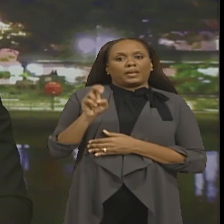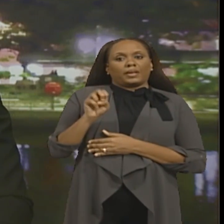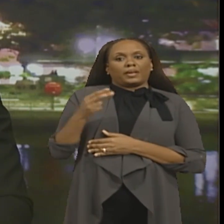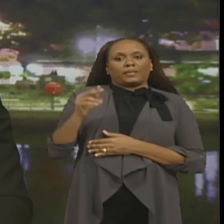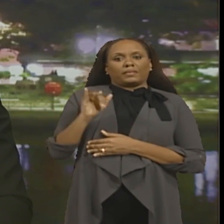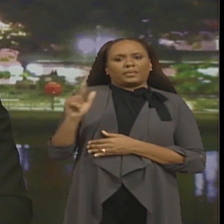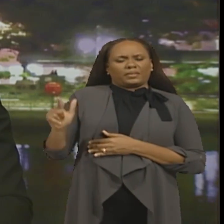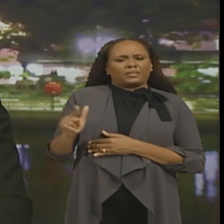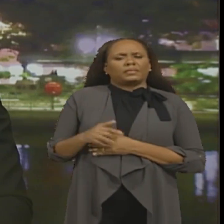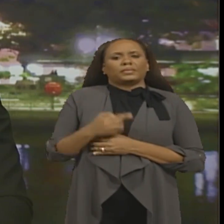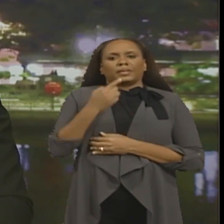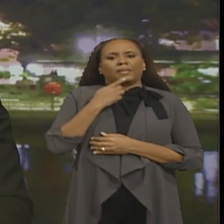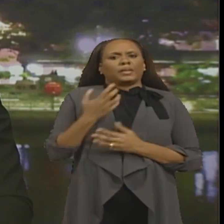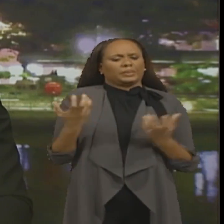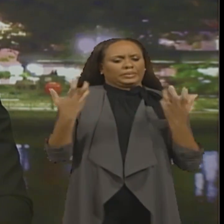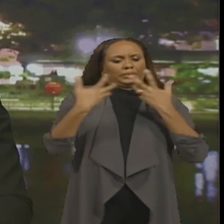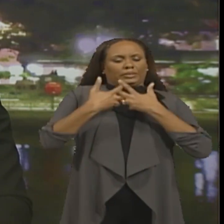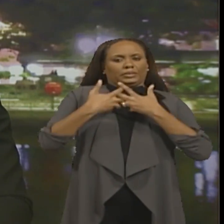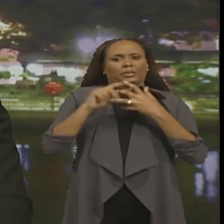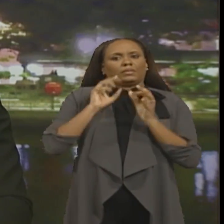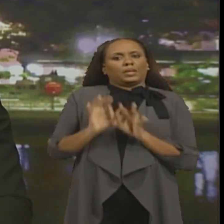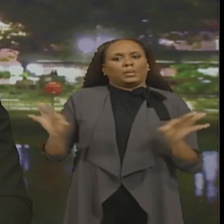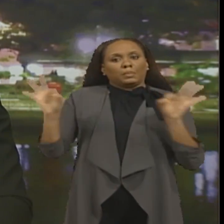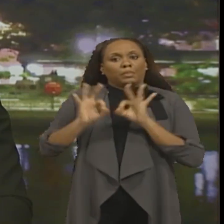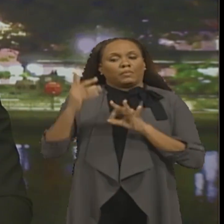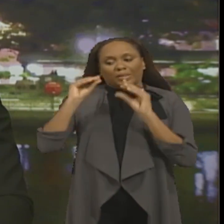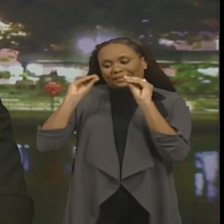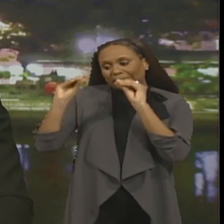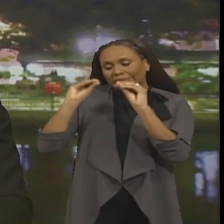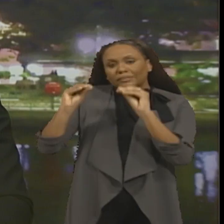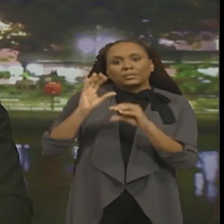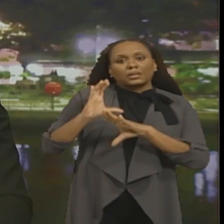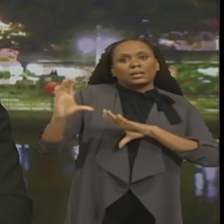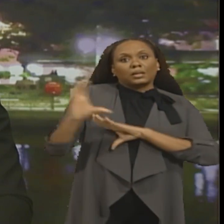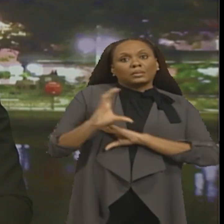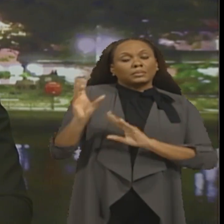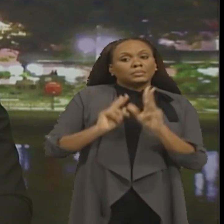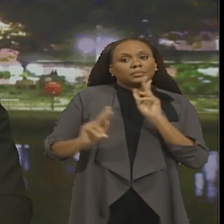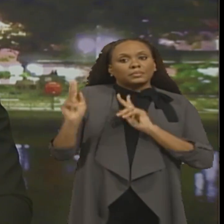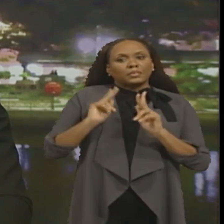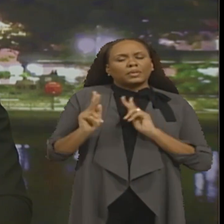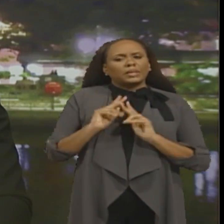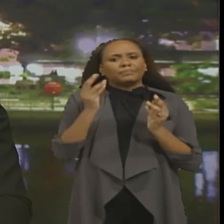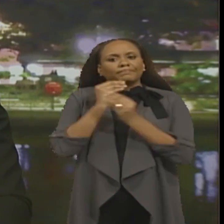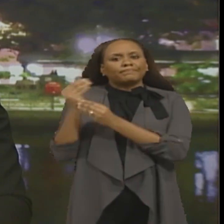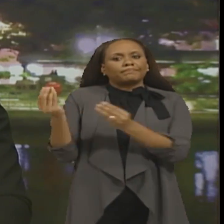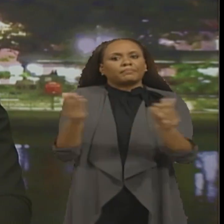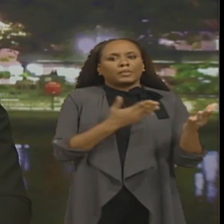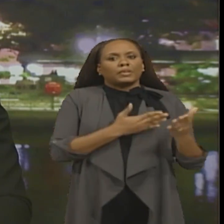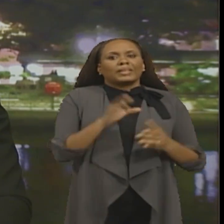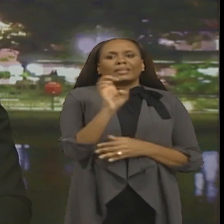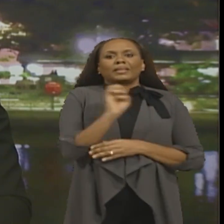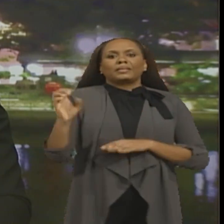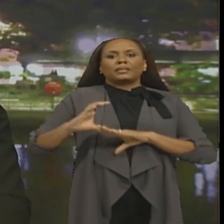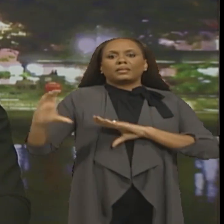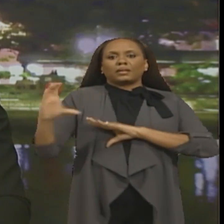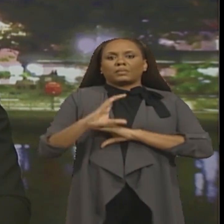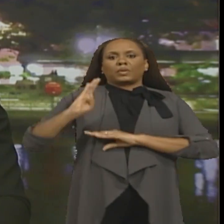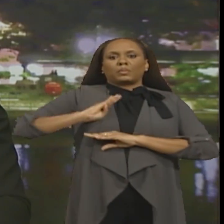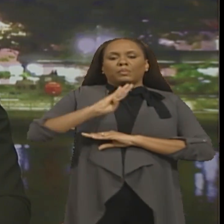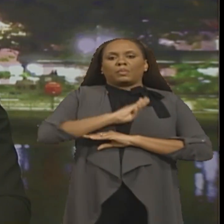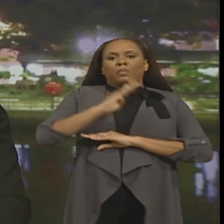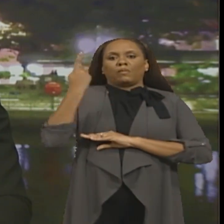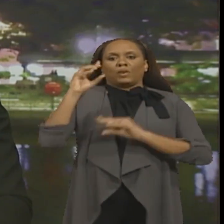sees partnerships as important in educating Caribbean people. He shares the view during the Eastern Caribbean Joint Board of